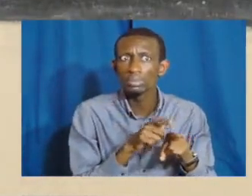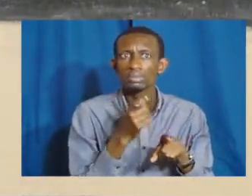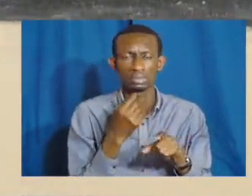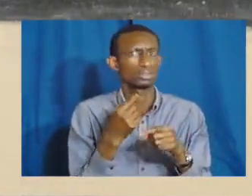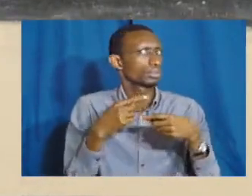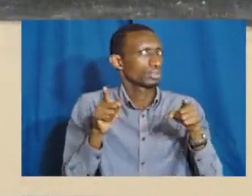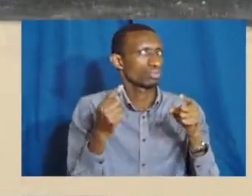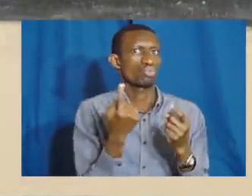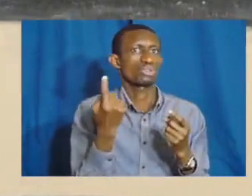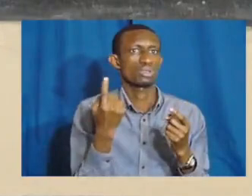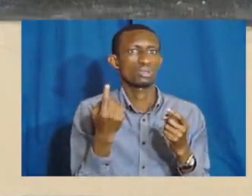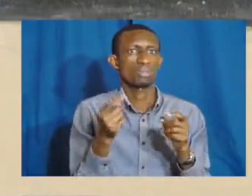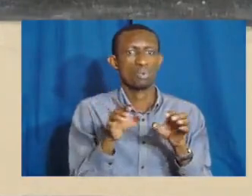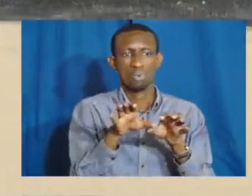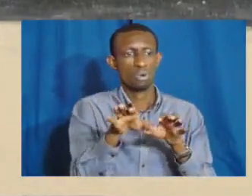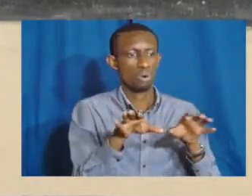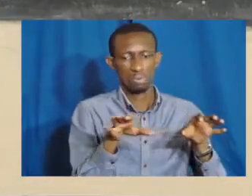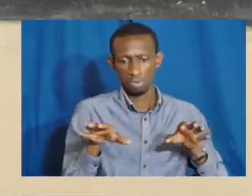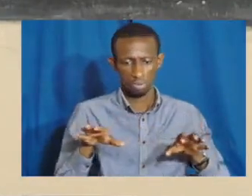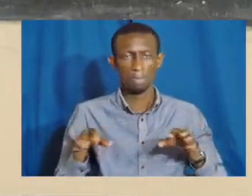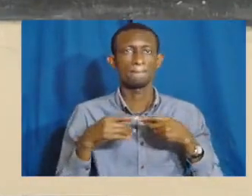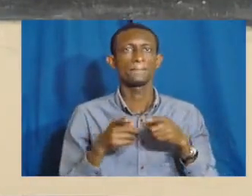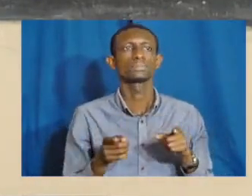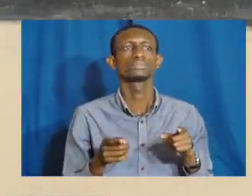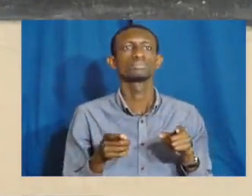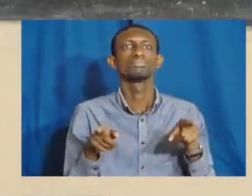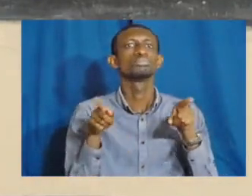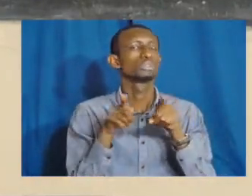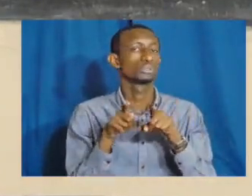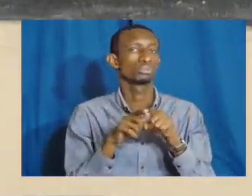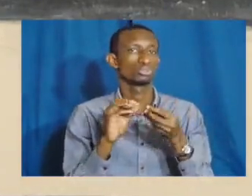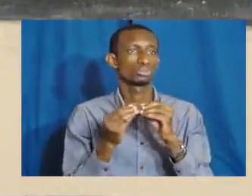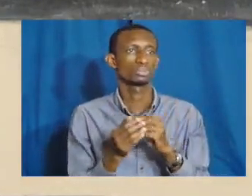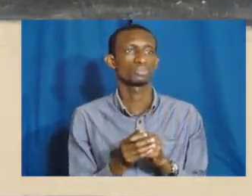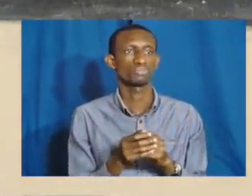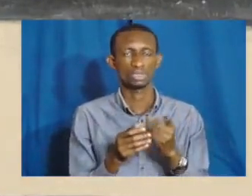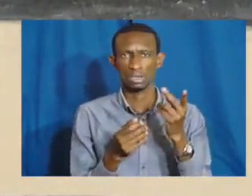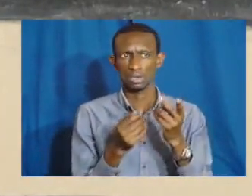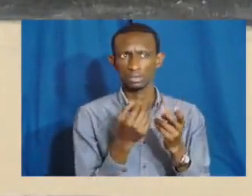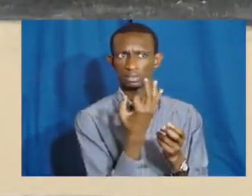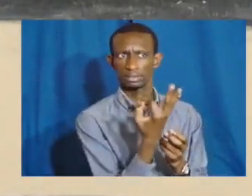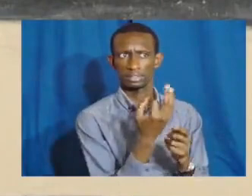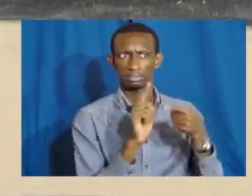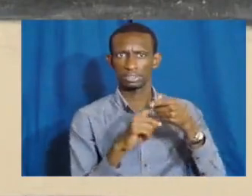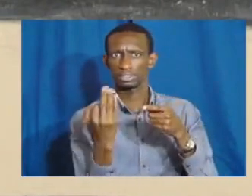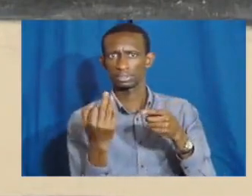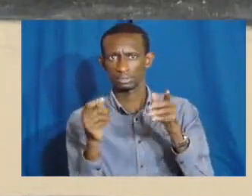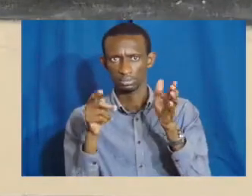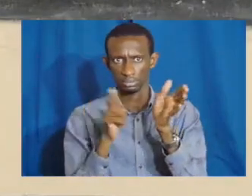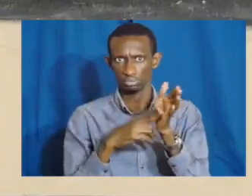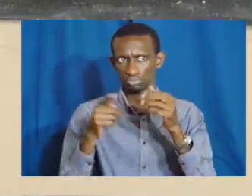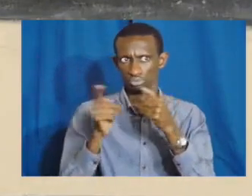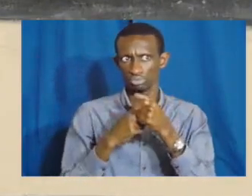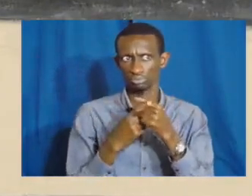arrangement. The atoms differ in the arrangement in space. 3, that is 6 hydrogen